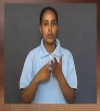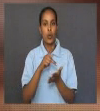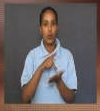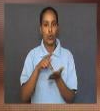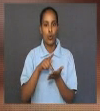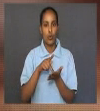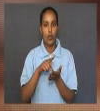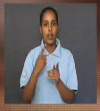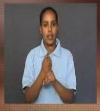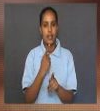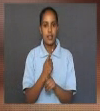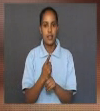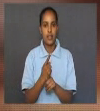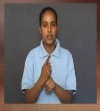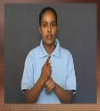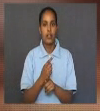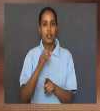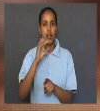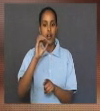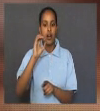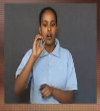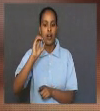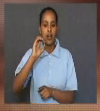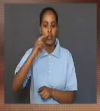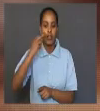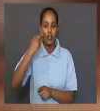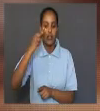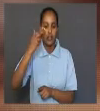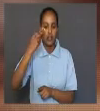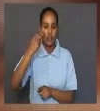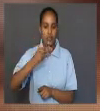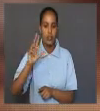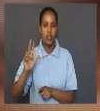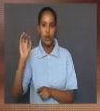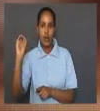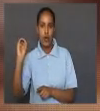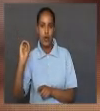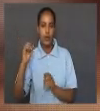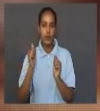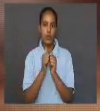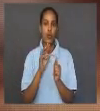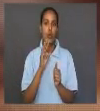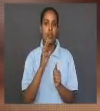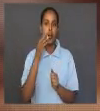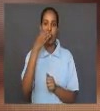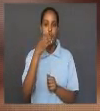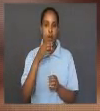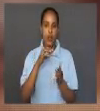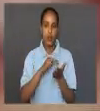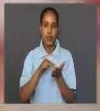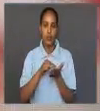proton exists as a hydronium ion by reacting with water molecule.